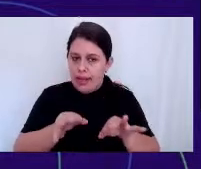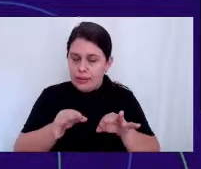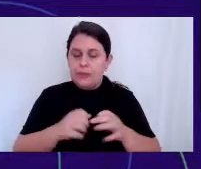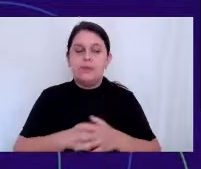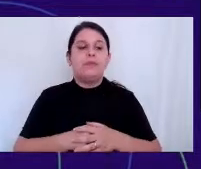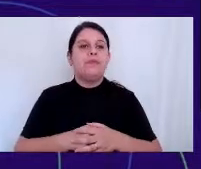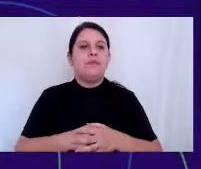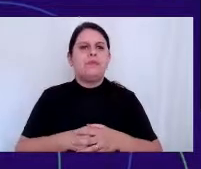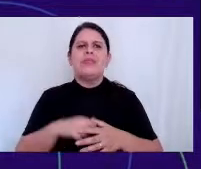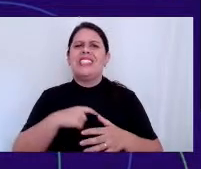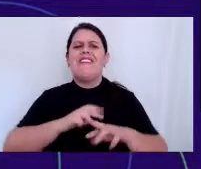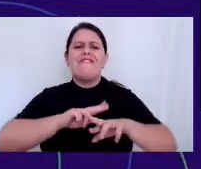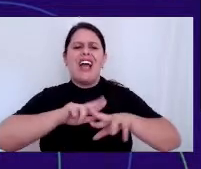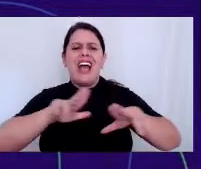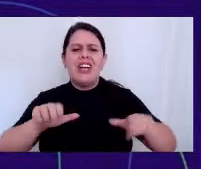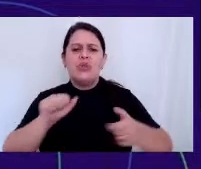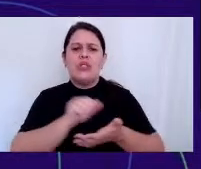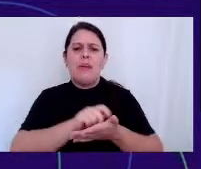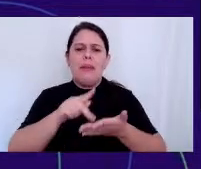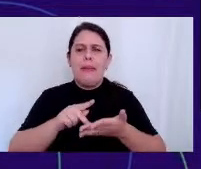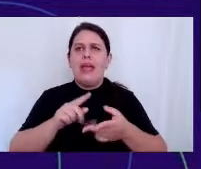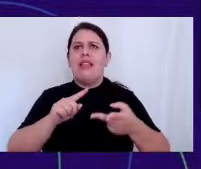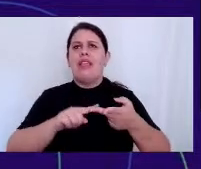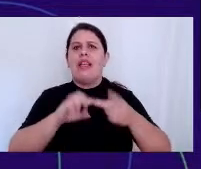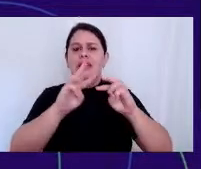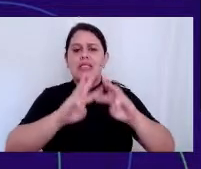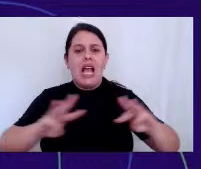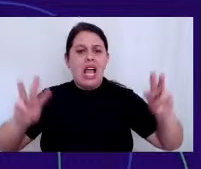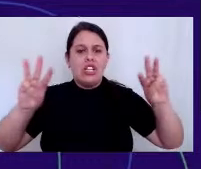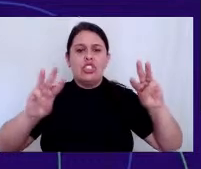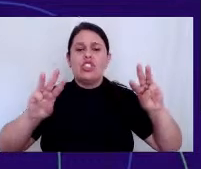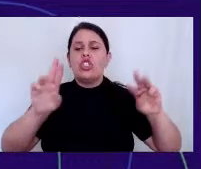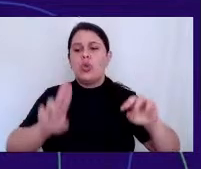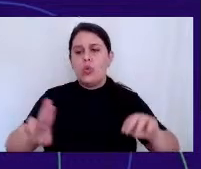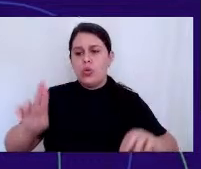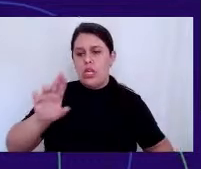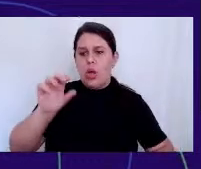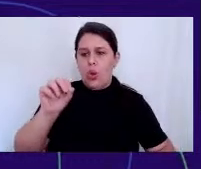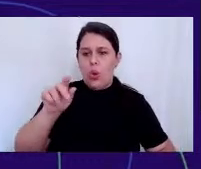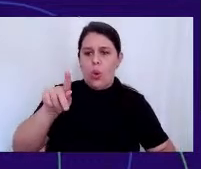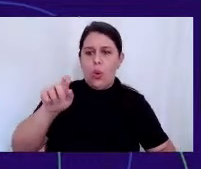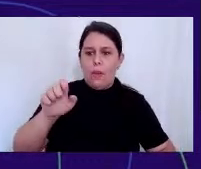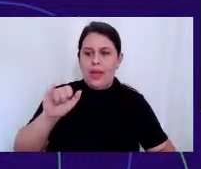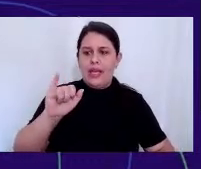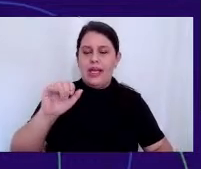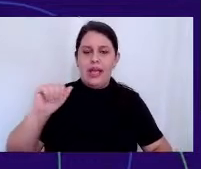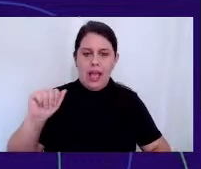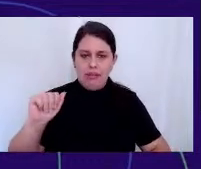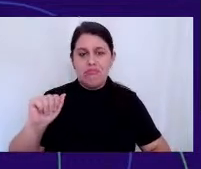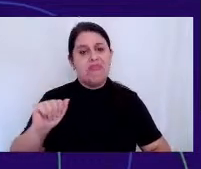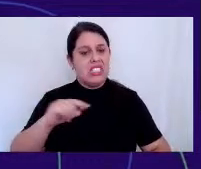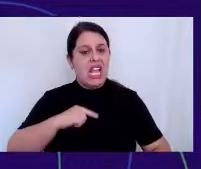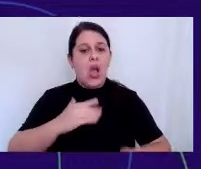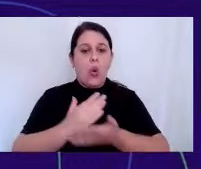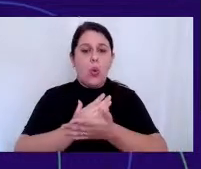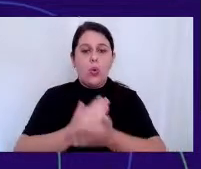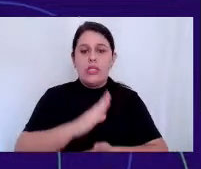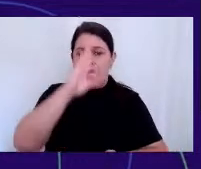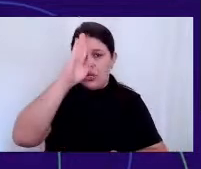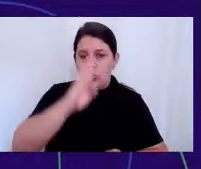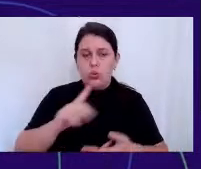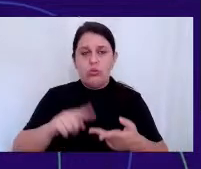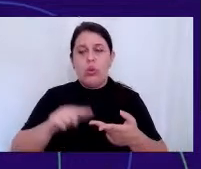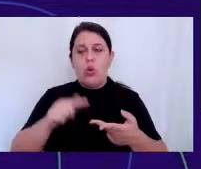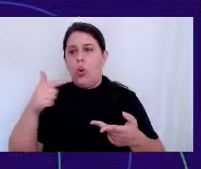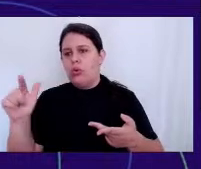use OpenAI that is essentially free, and some that need an upgrade that is a paid version. It's